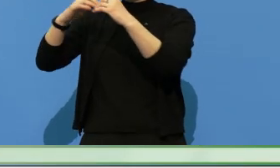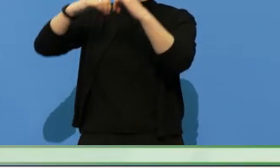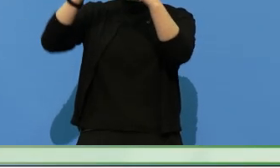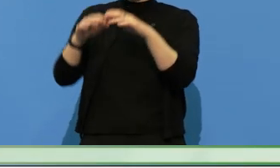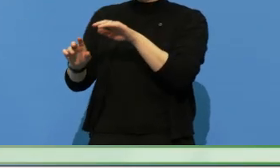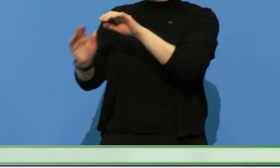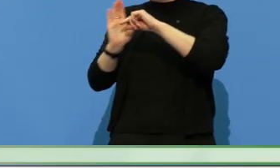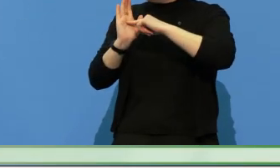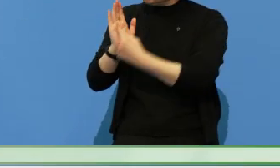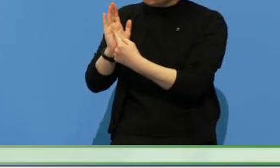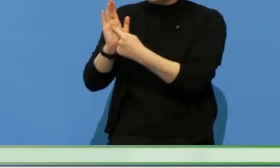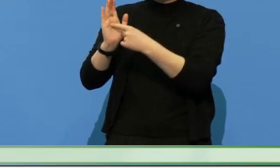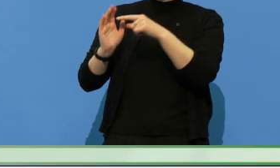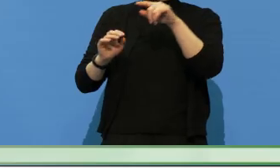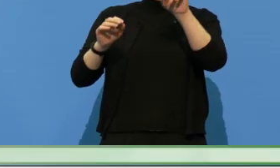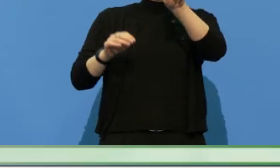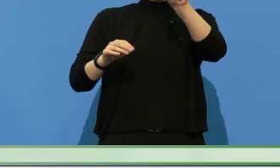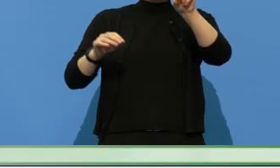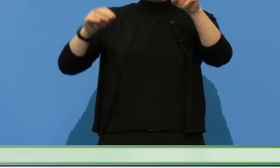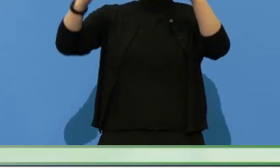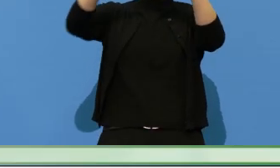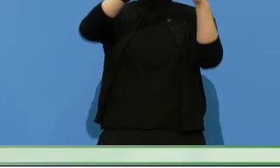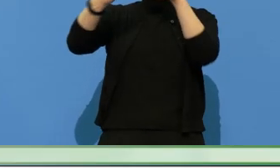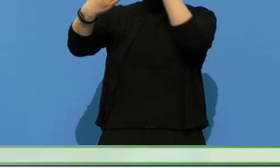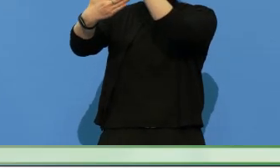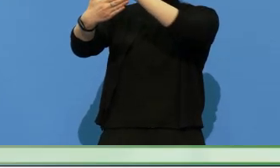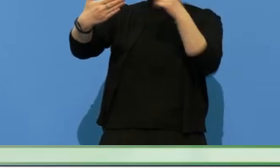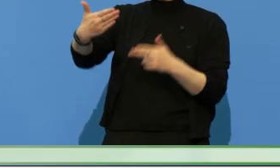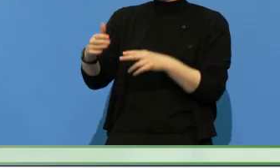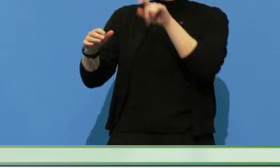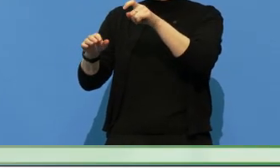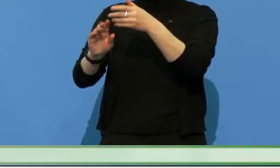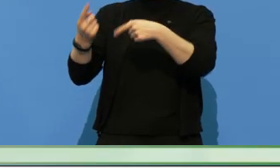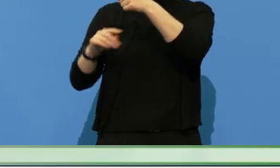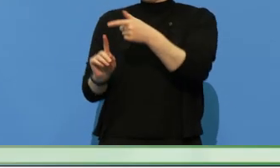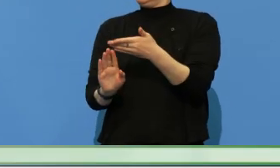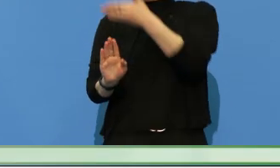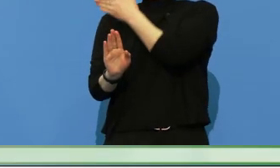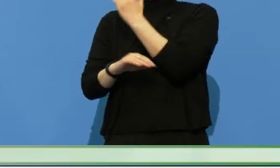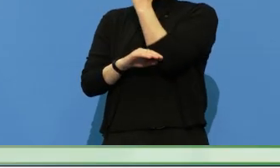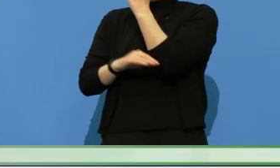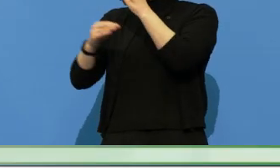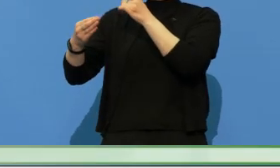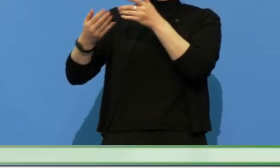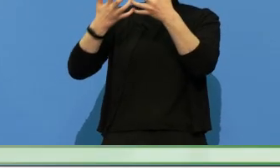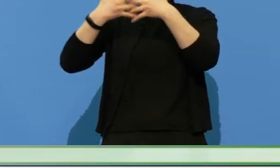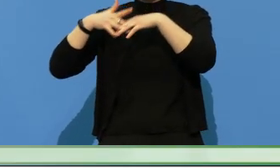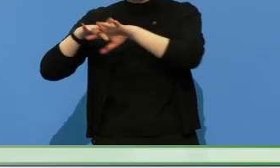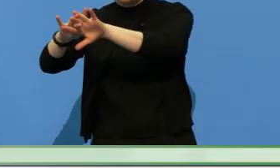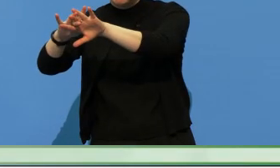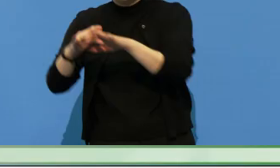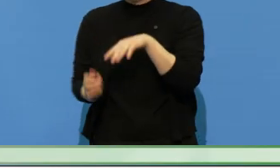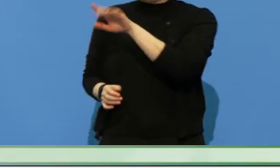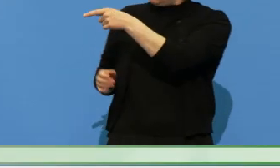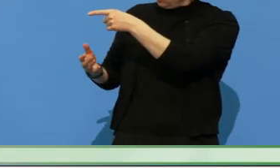of the investment process. It will be the easiest way for them to implement all the regulations, and also the cheapest way